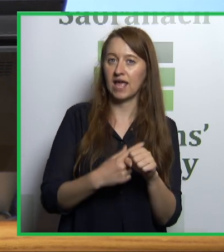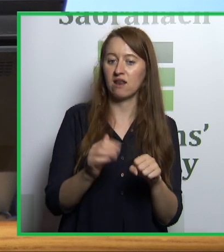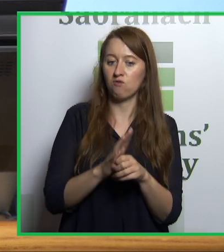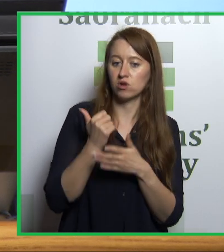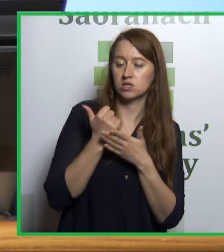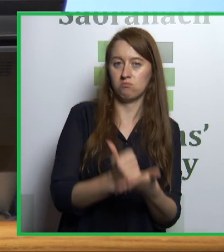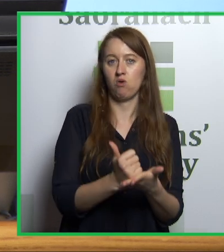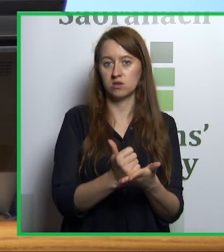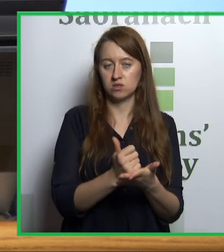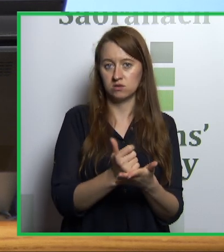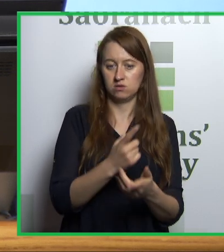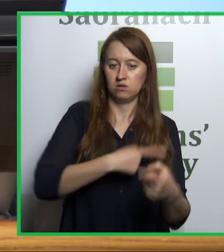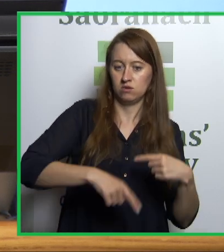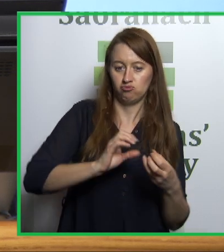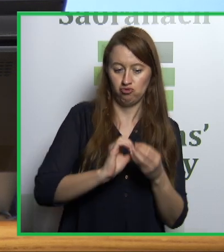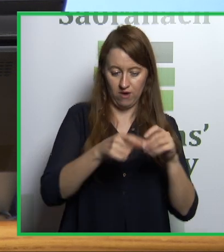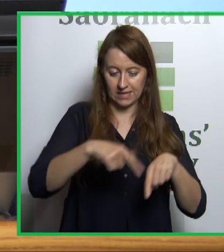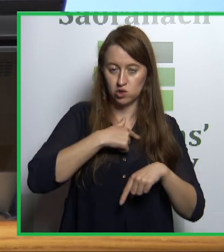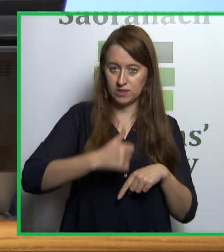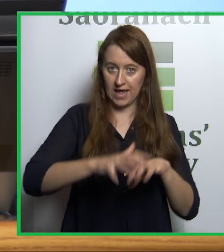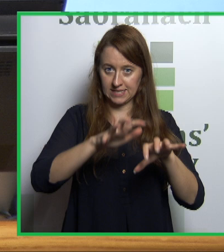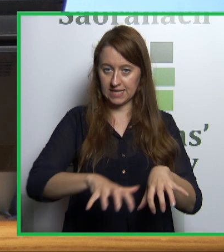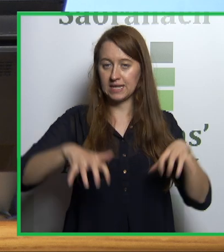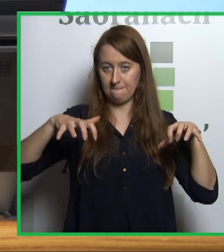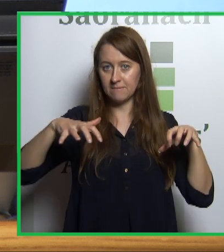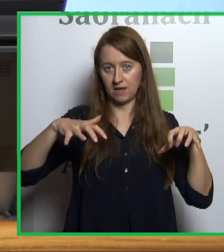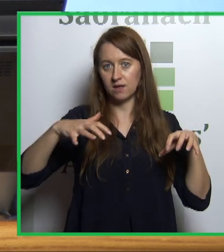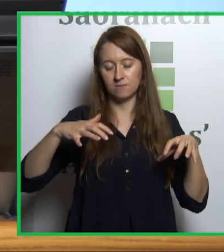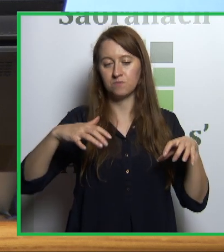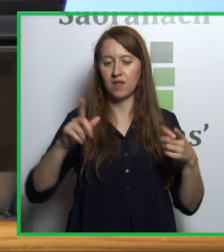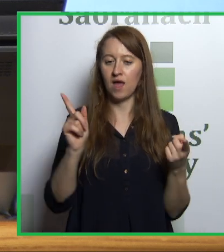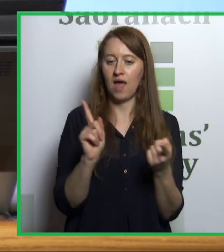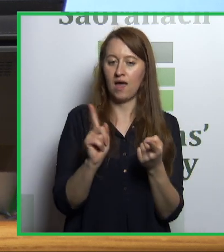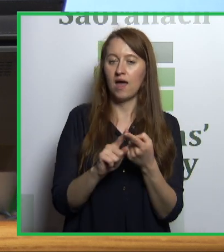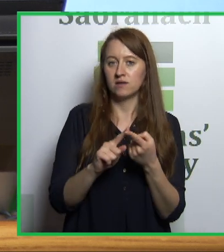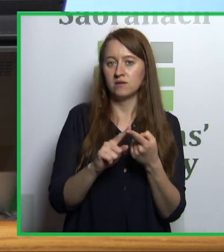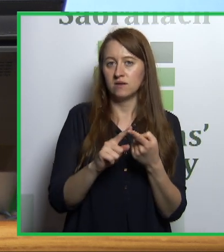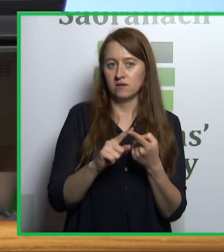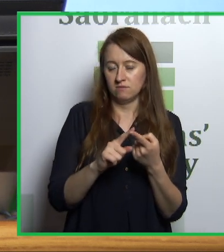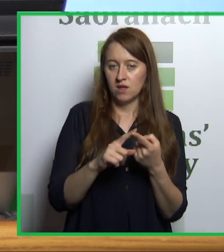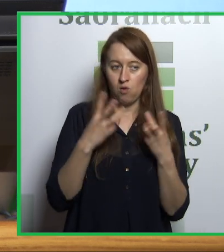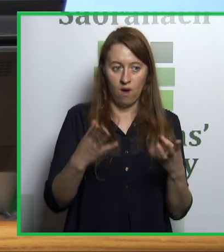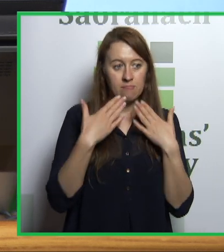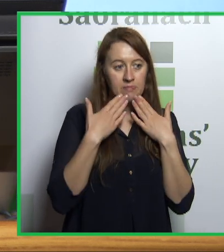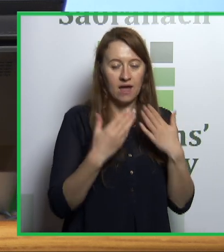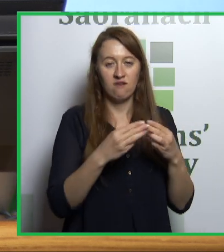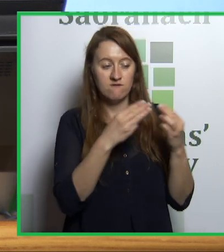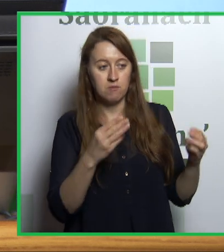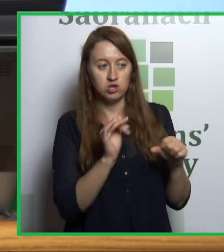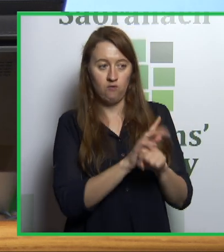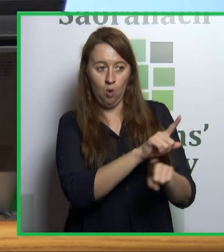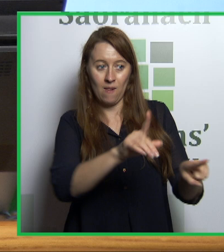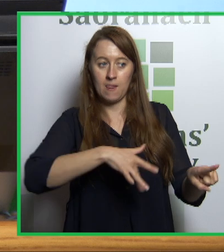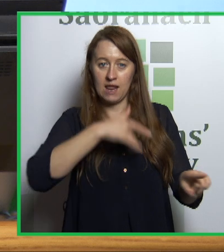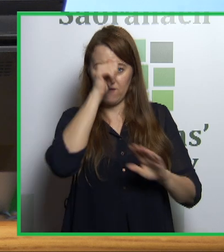us in putting together this weekend's assembly, and particularly to the lived experience group who put a lot of work together